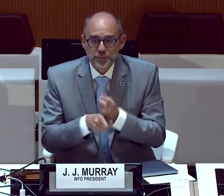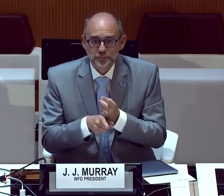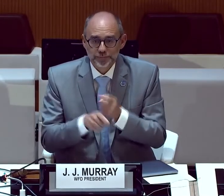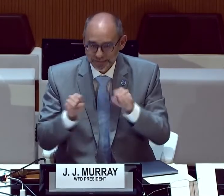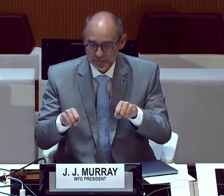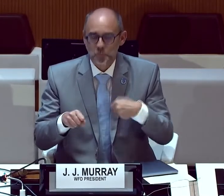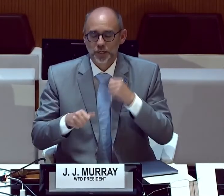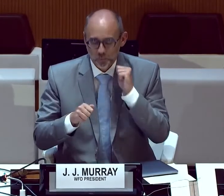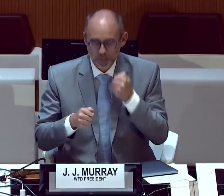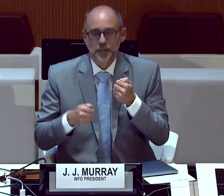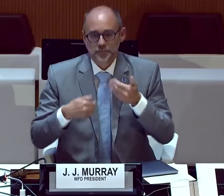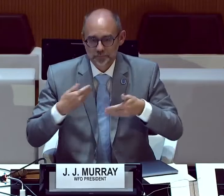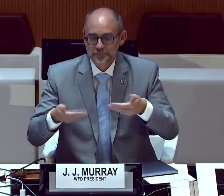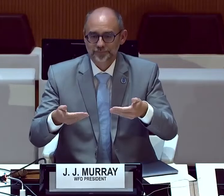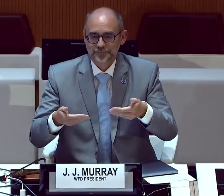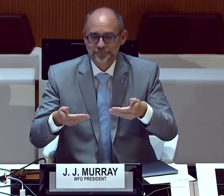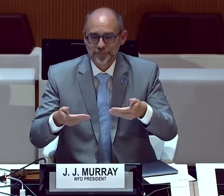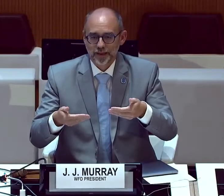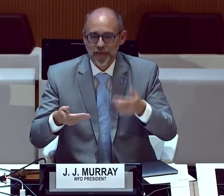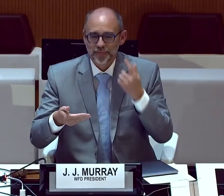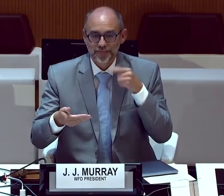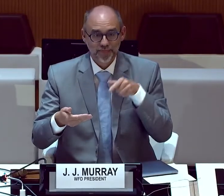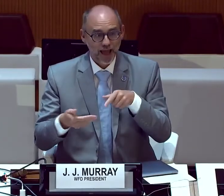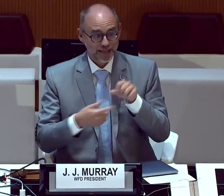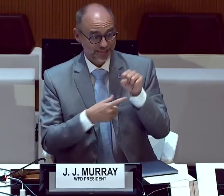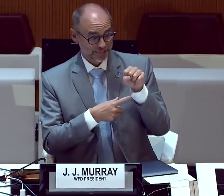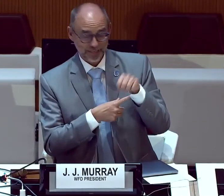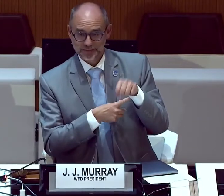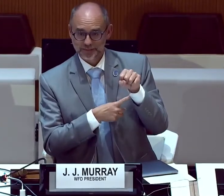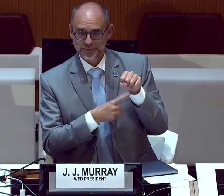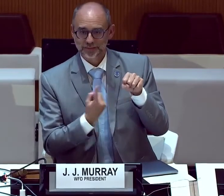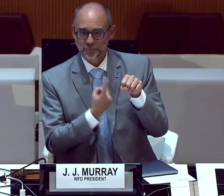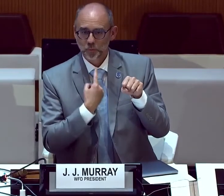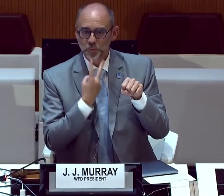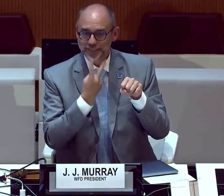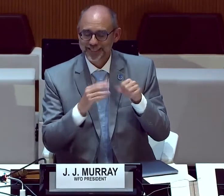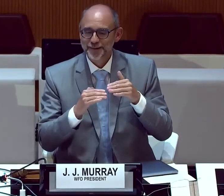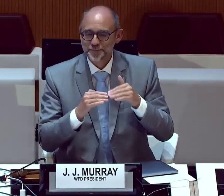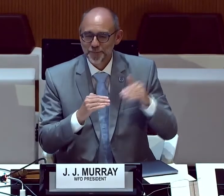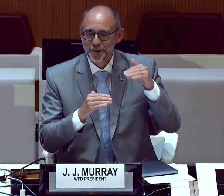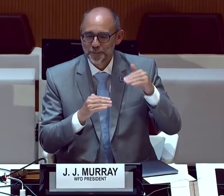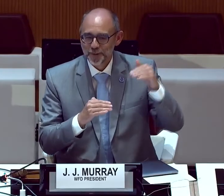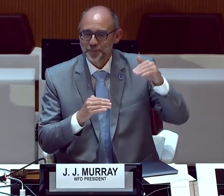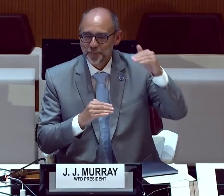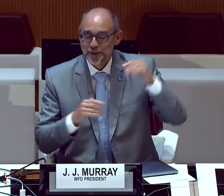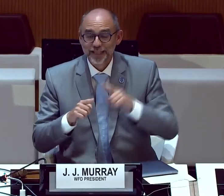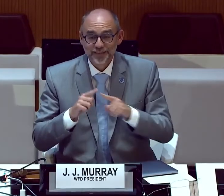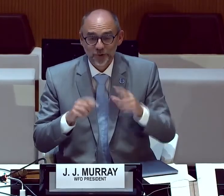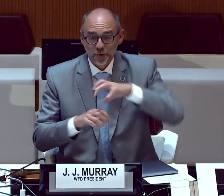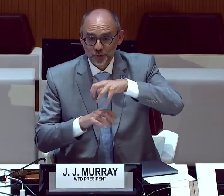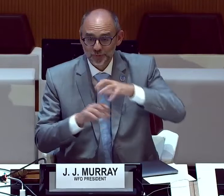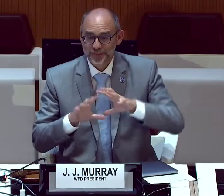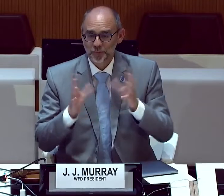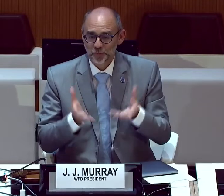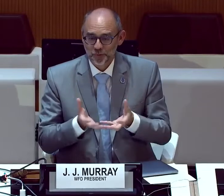said, yes, you're absolutely right. It's something we will do. And that, yes, we're seeing that more